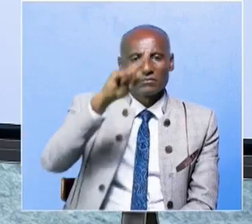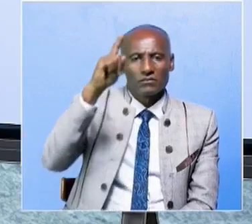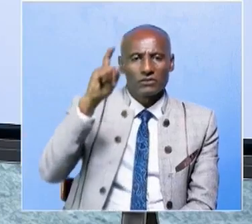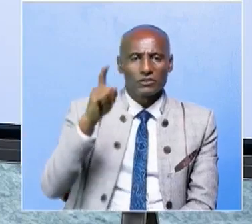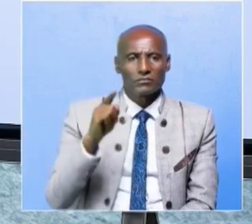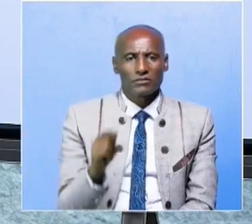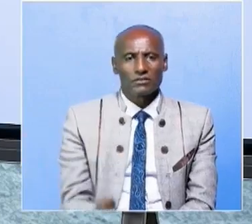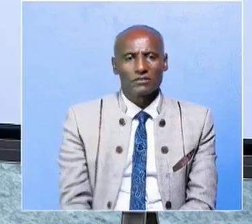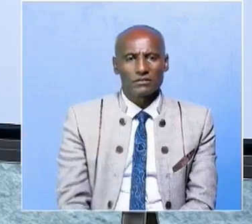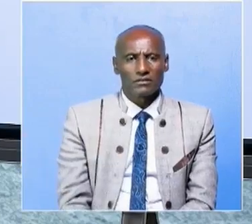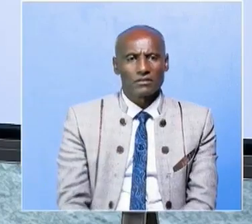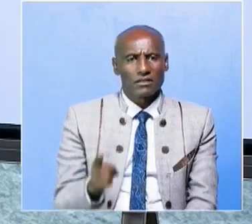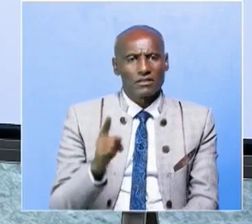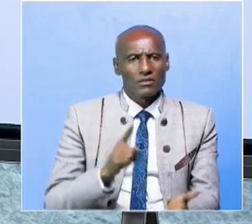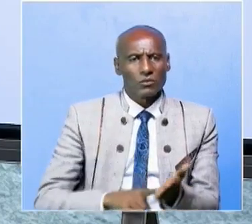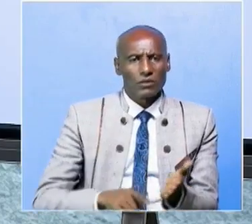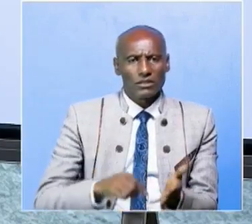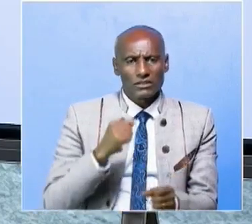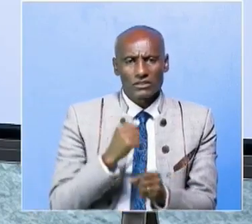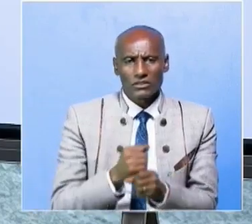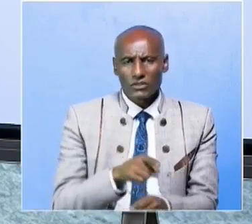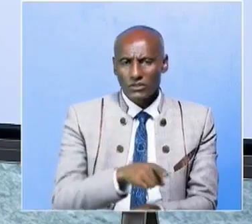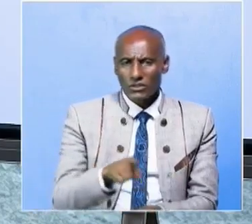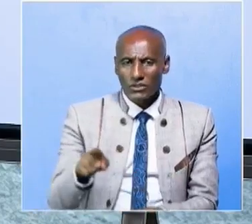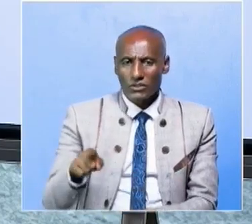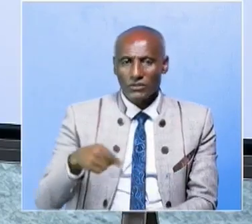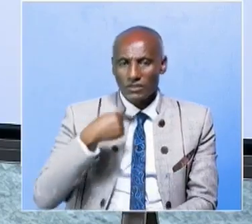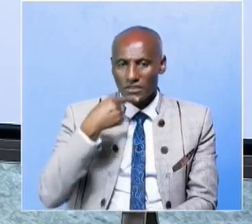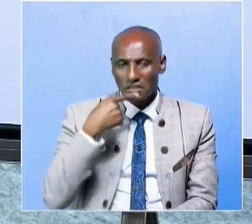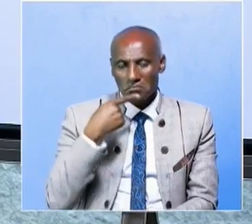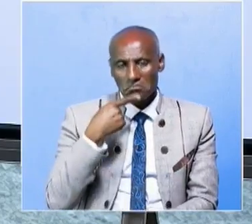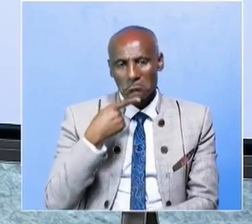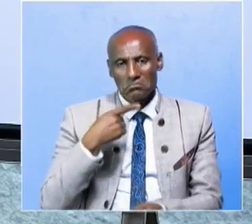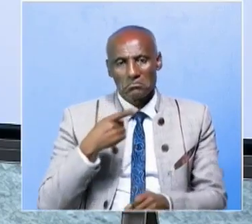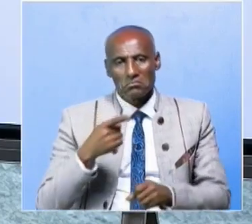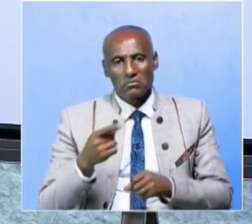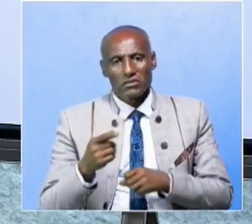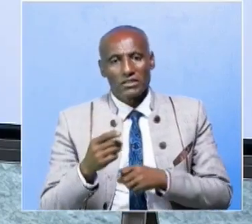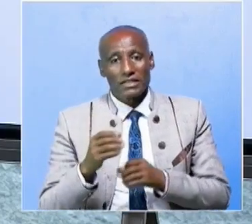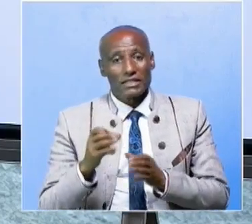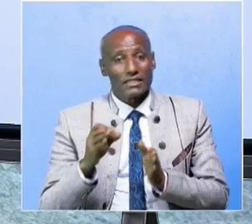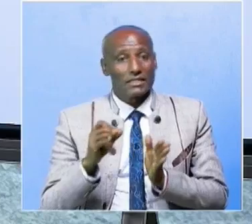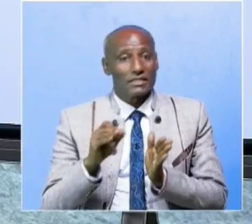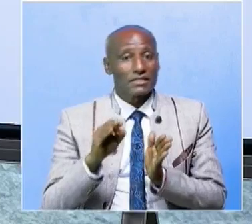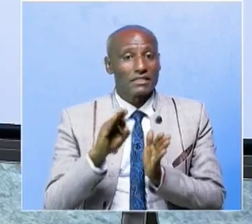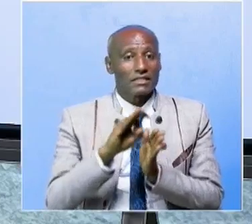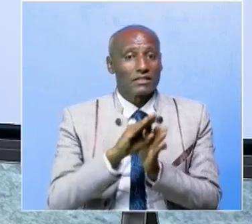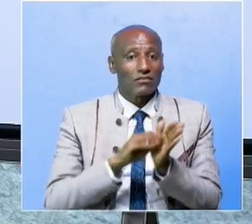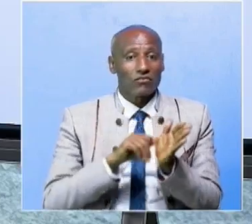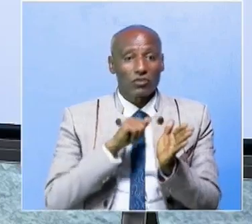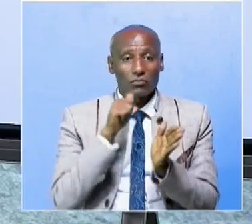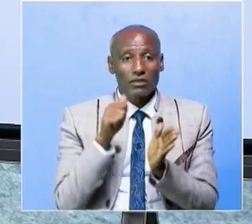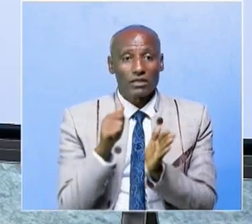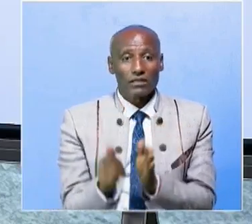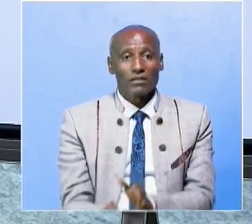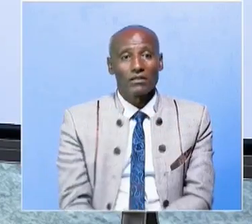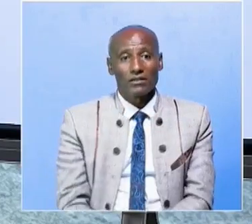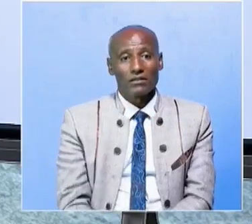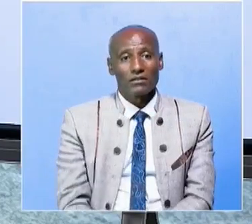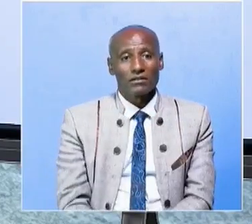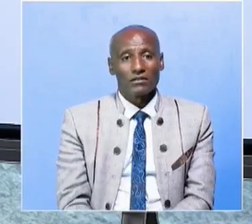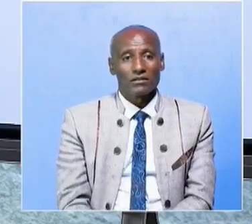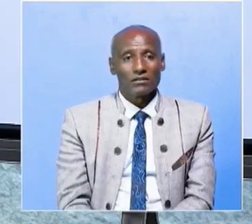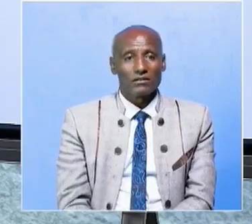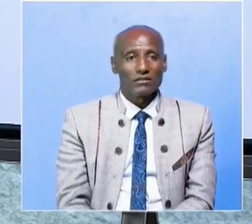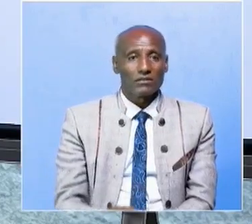Yes? What do you say? It is relaxed and it is informal, unlike could